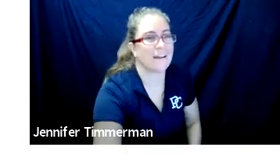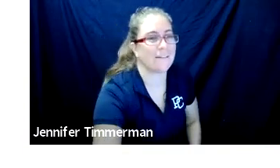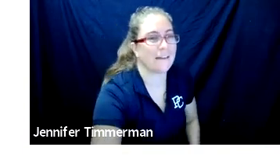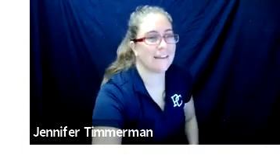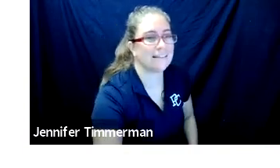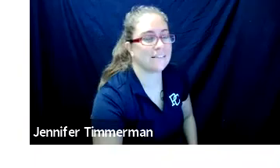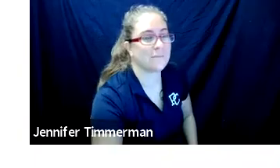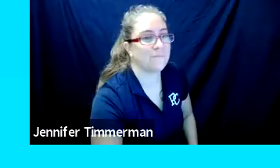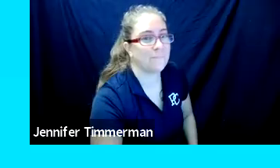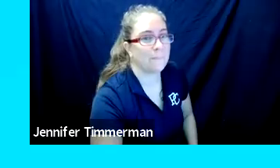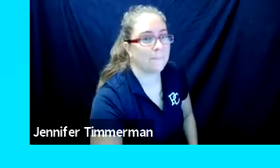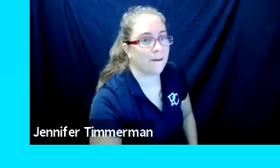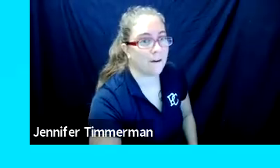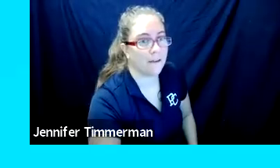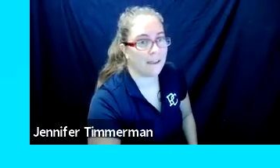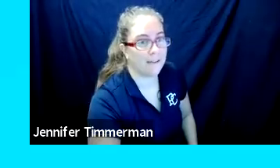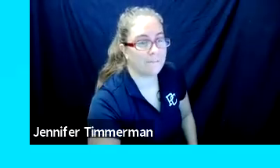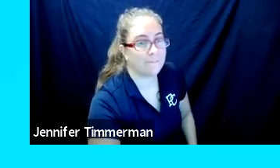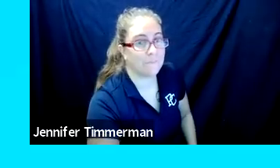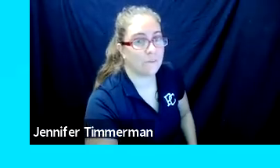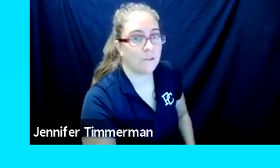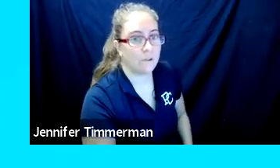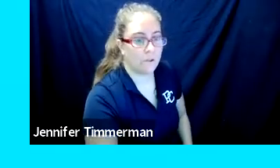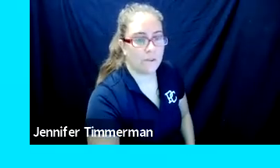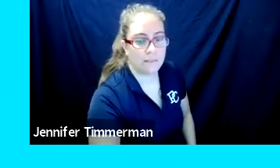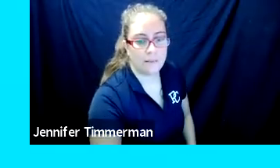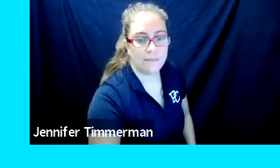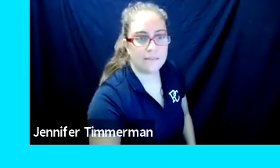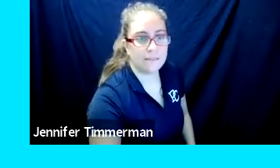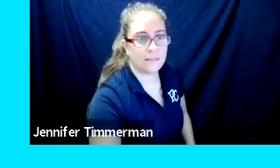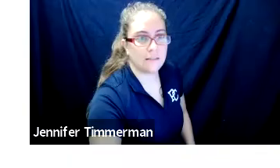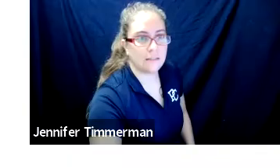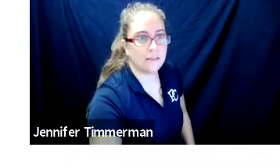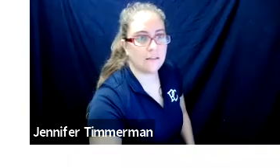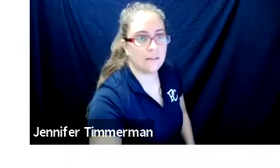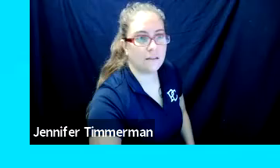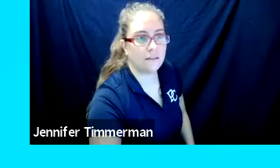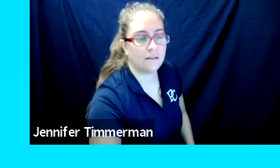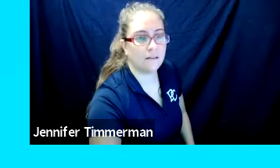Nice job, guys. Okay. Let me see.